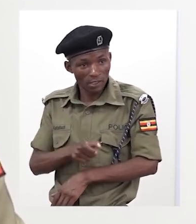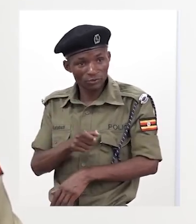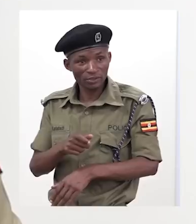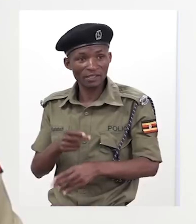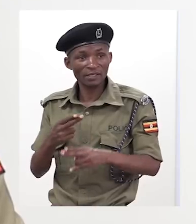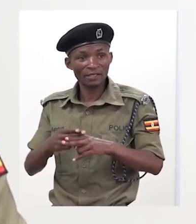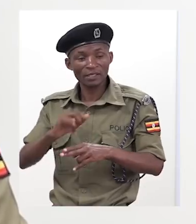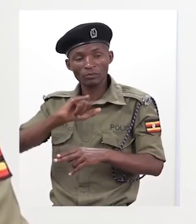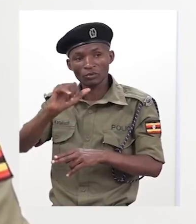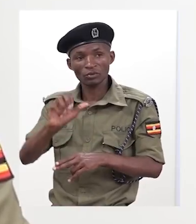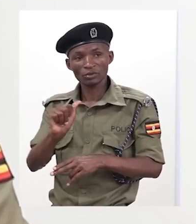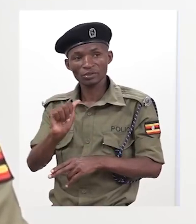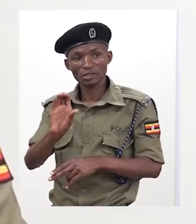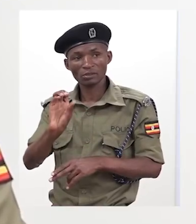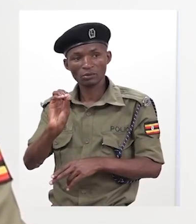Arok,